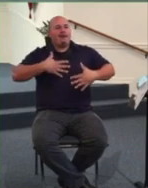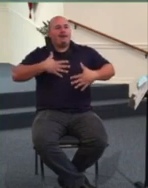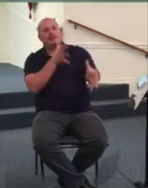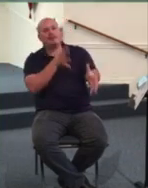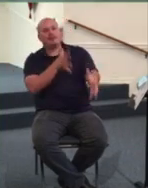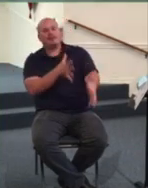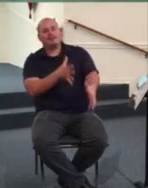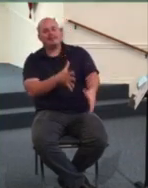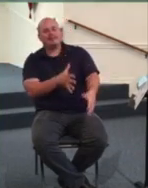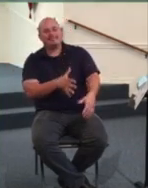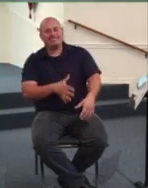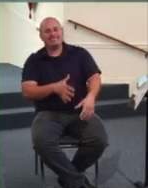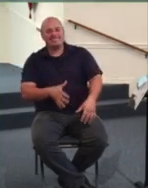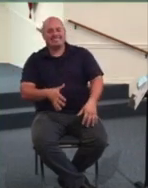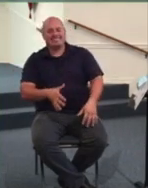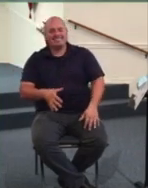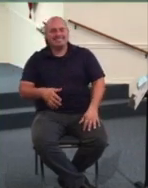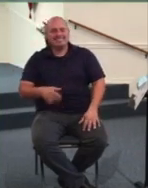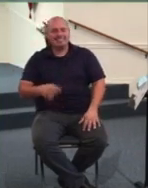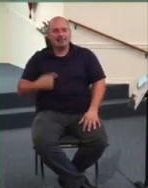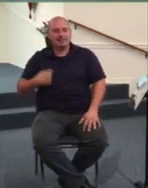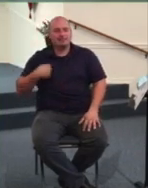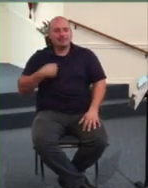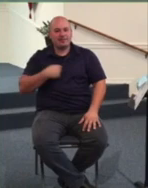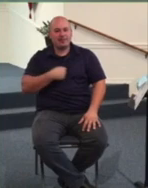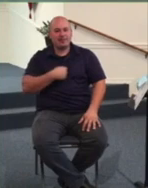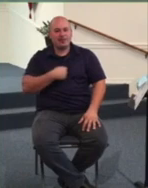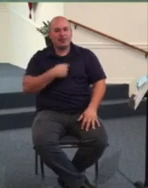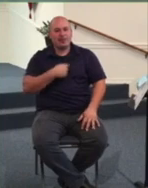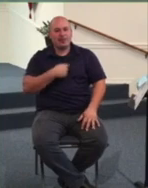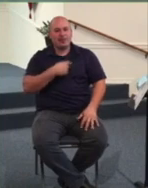fondly, maybe gratefully, but maybe not fondly.